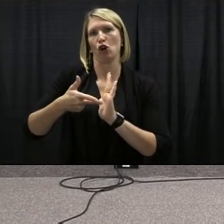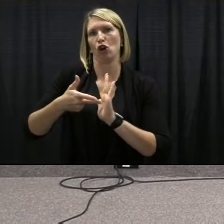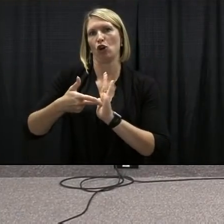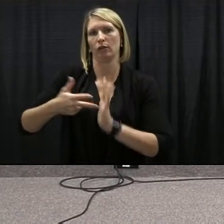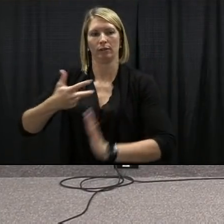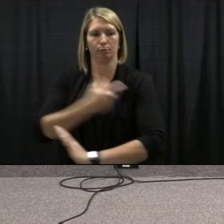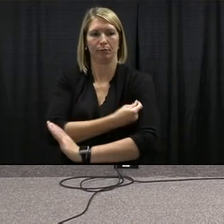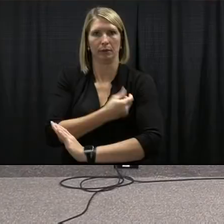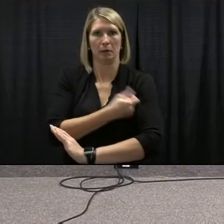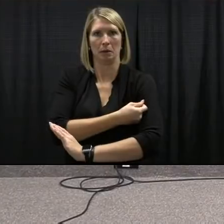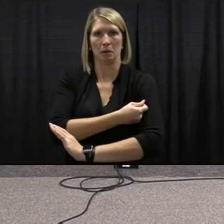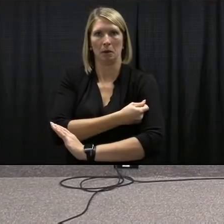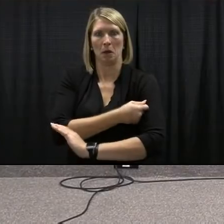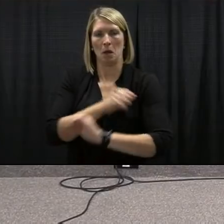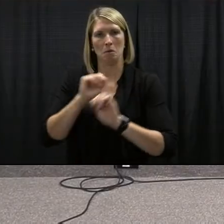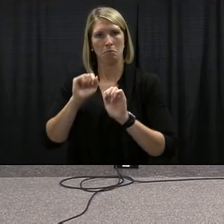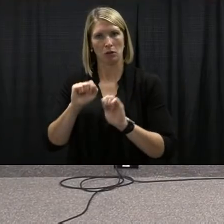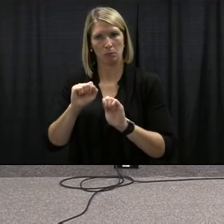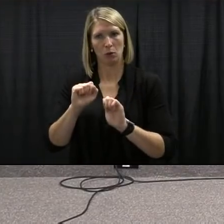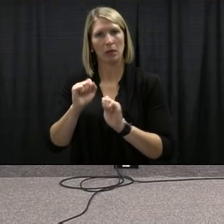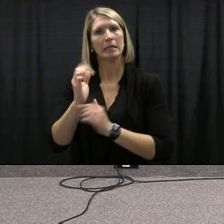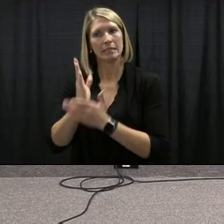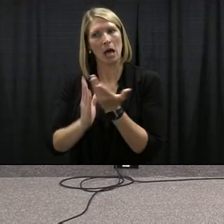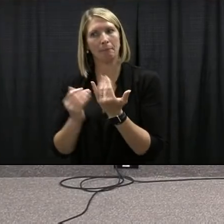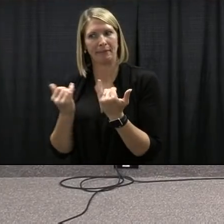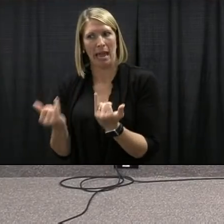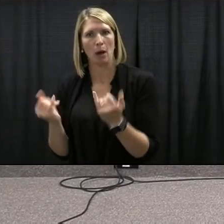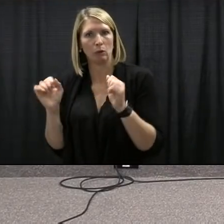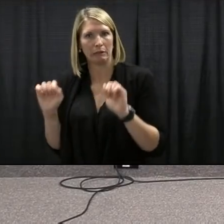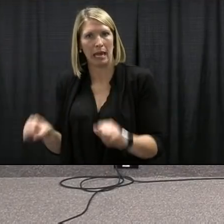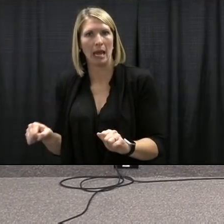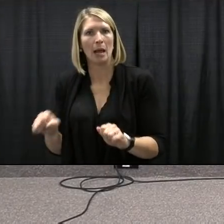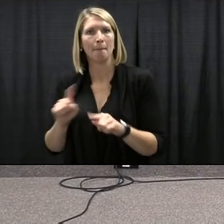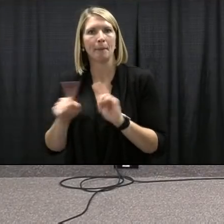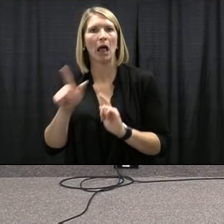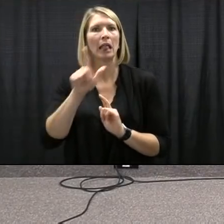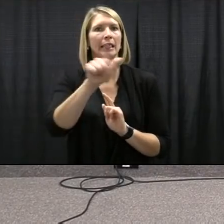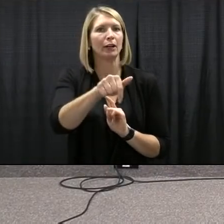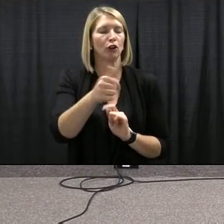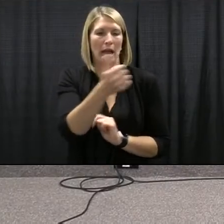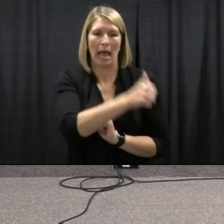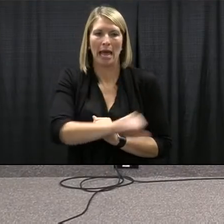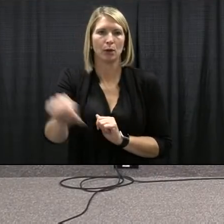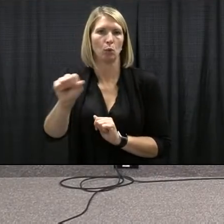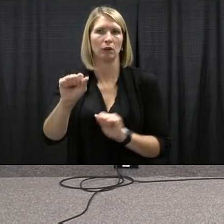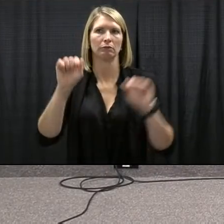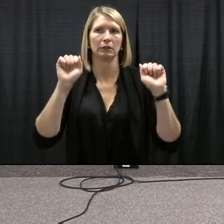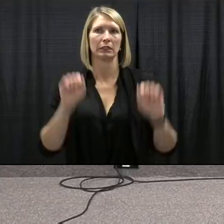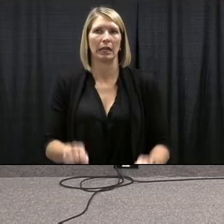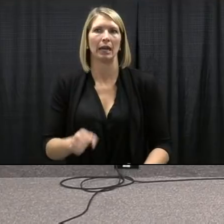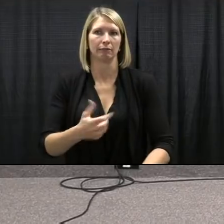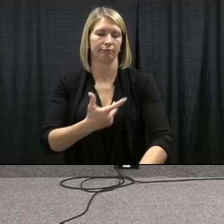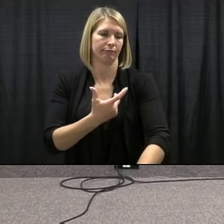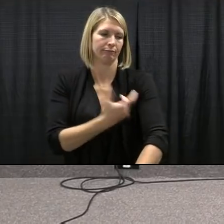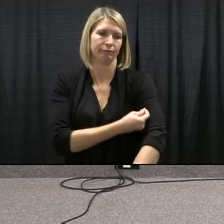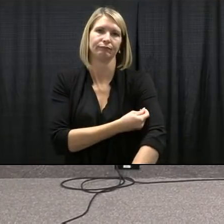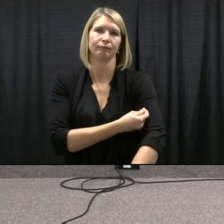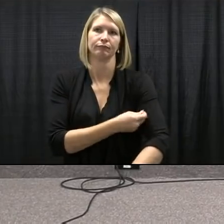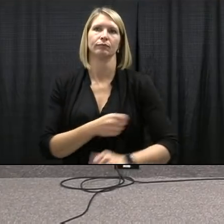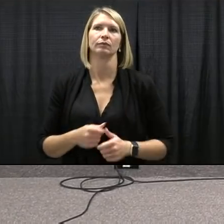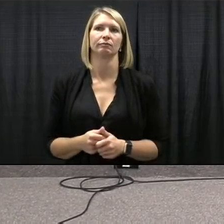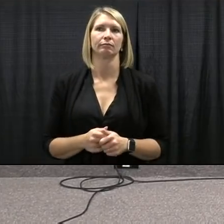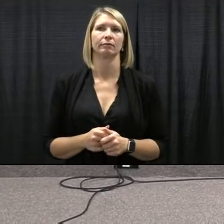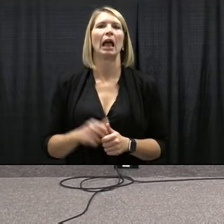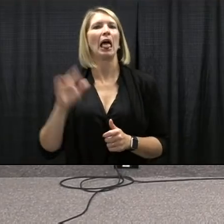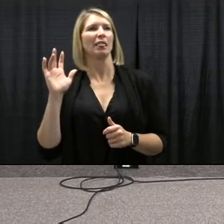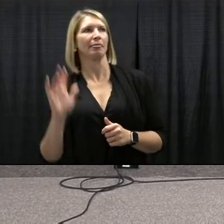we expecting to potentially see a third dose for anyone in general? I think we're kind of, there's that question that